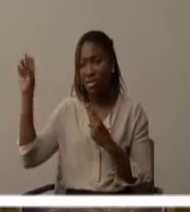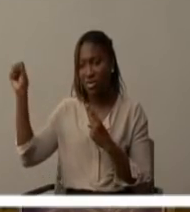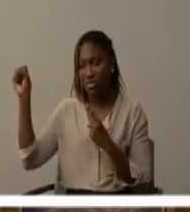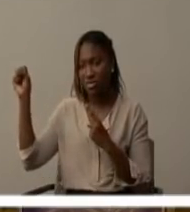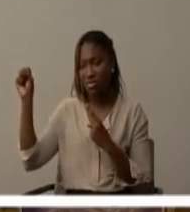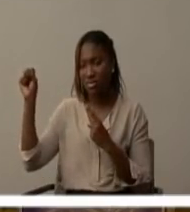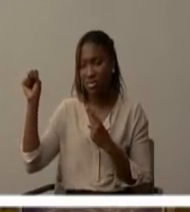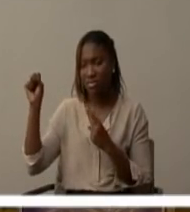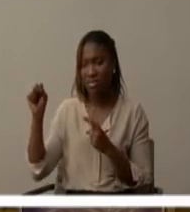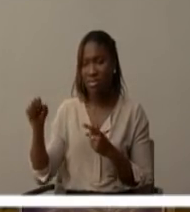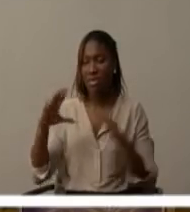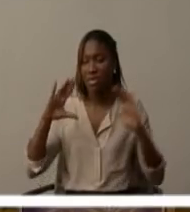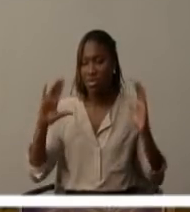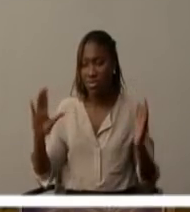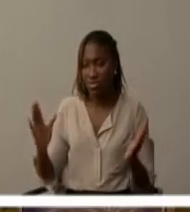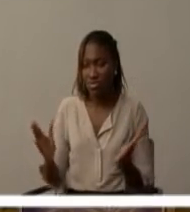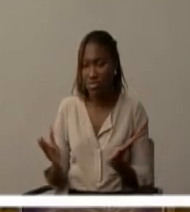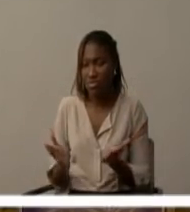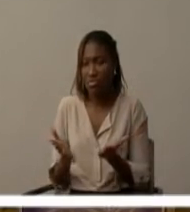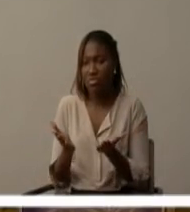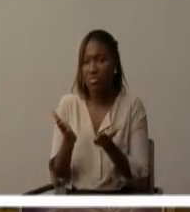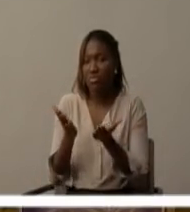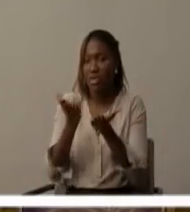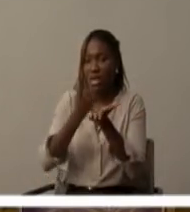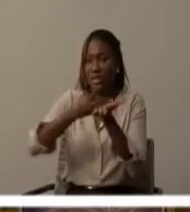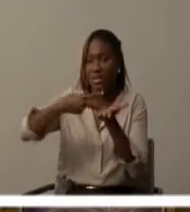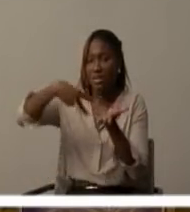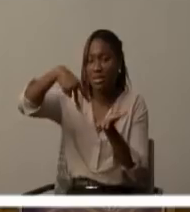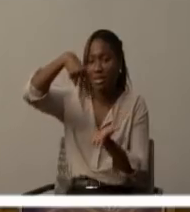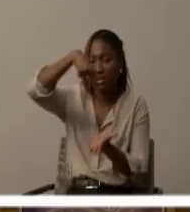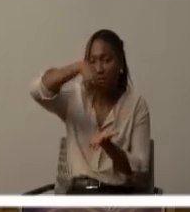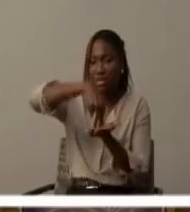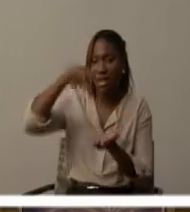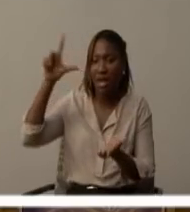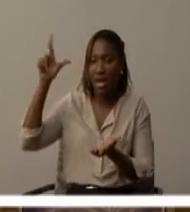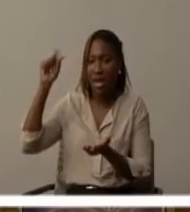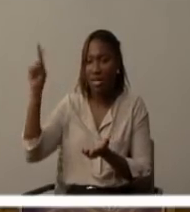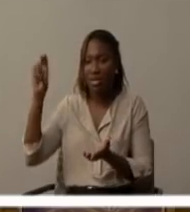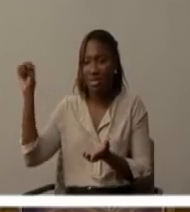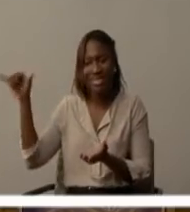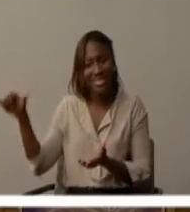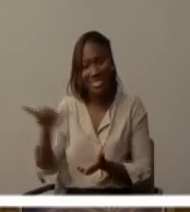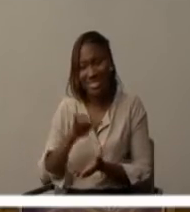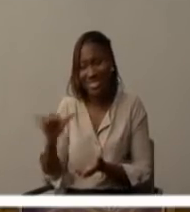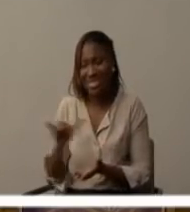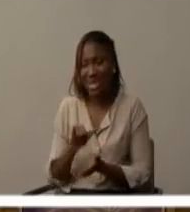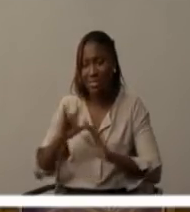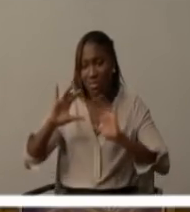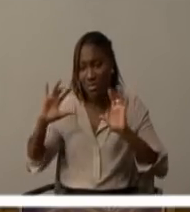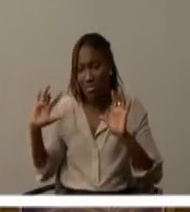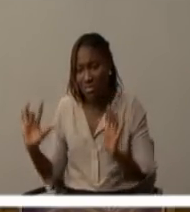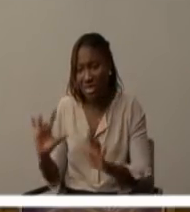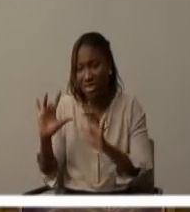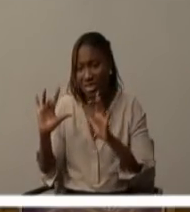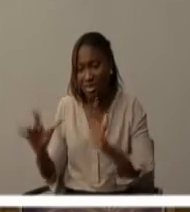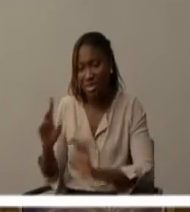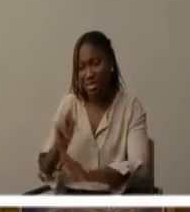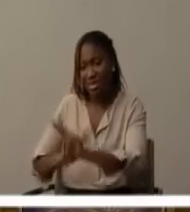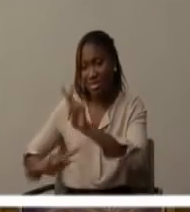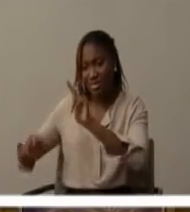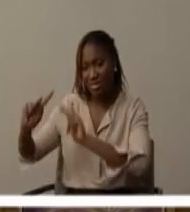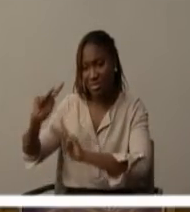God, you raised him from the tomb. Just as taking pity on the human race, he leads us by sacred mysteries